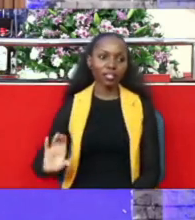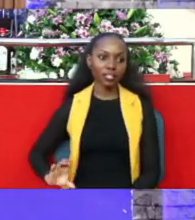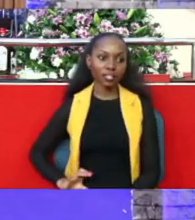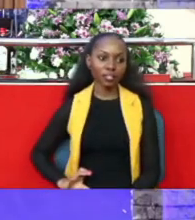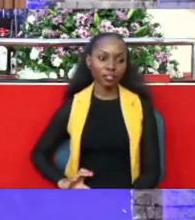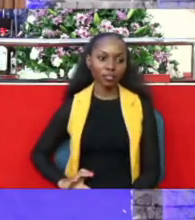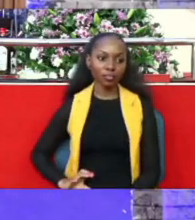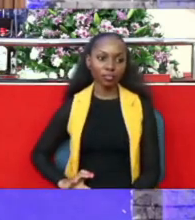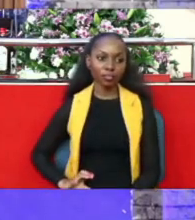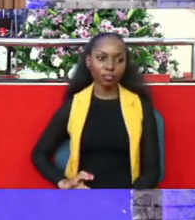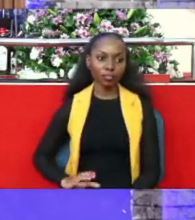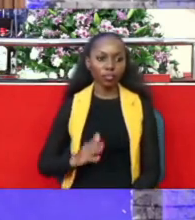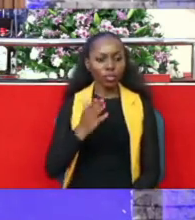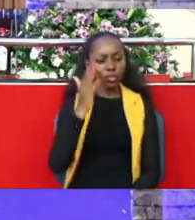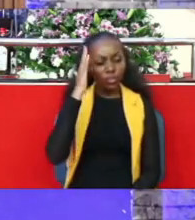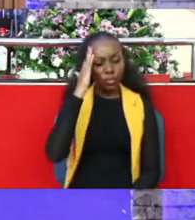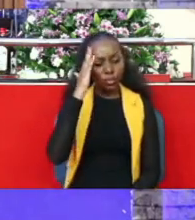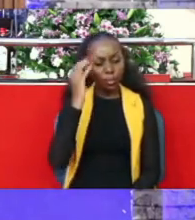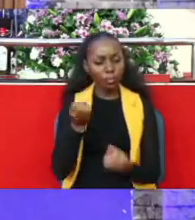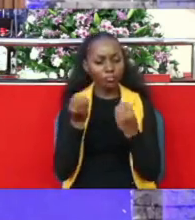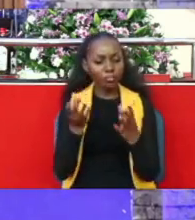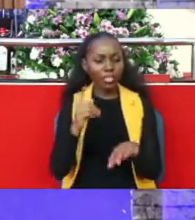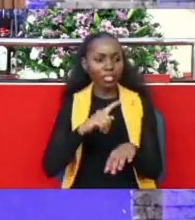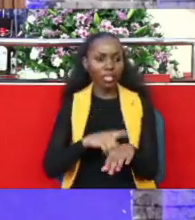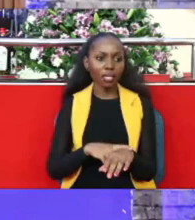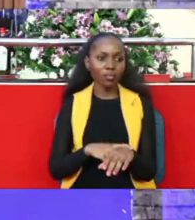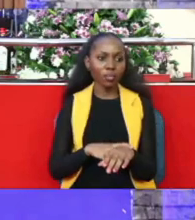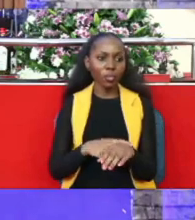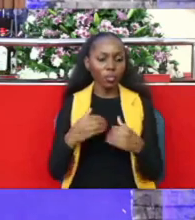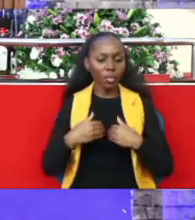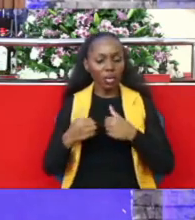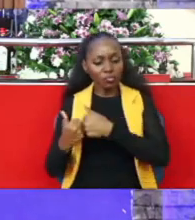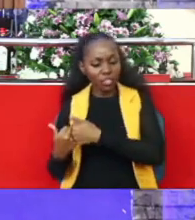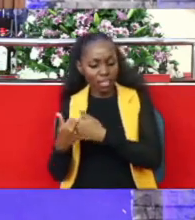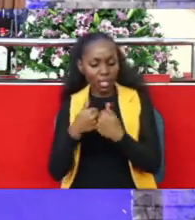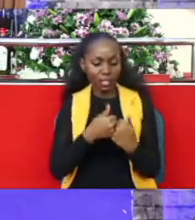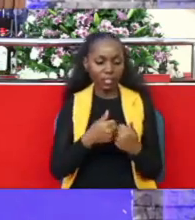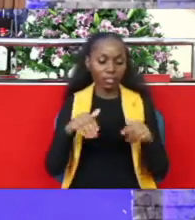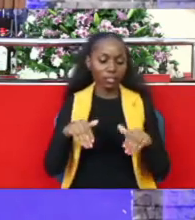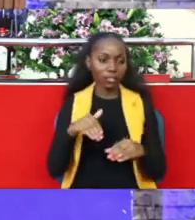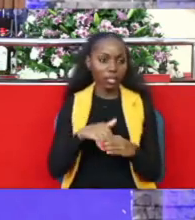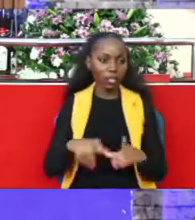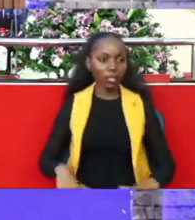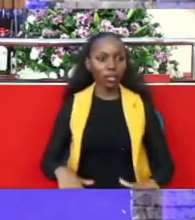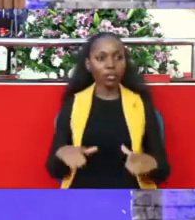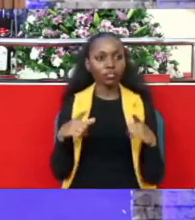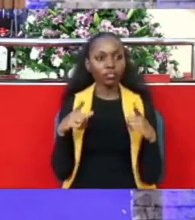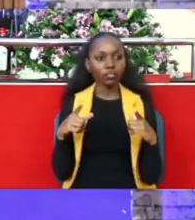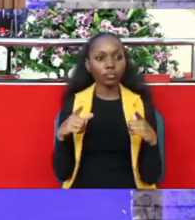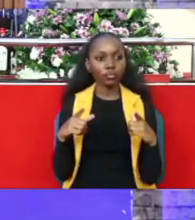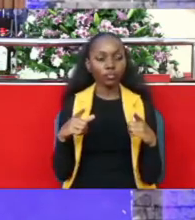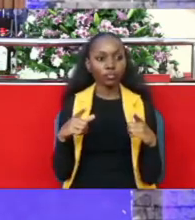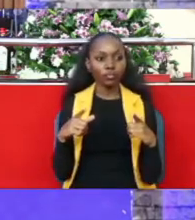Christ. You know, many times we go through issues in our lives. Wakati mwingi tunapitia vituko, mambo, matukio